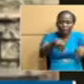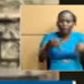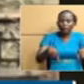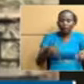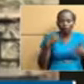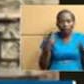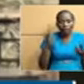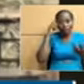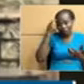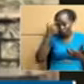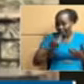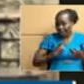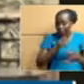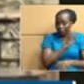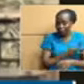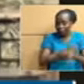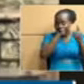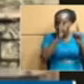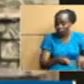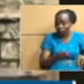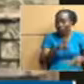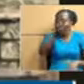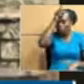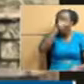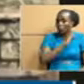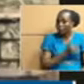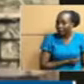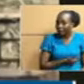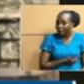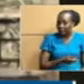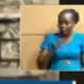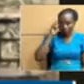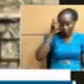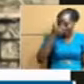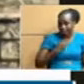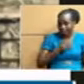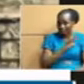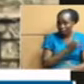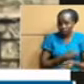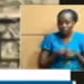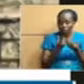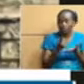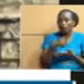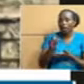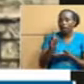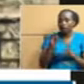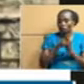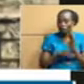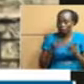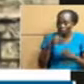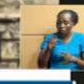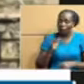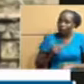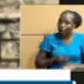have the capacity to reach the rural woman? Does the government have the capacity to give the right program to the right woman?